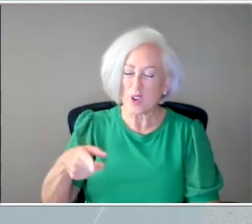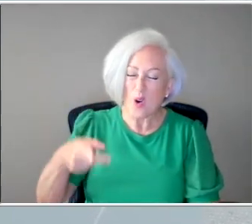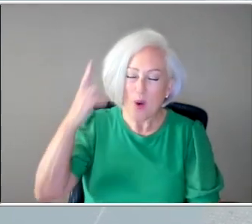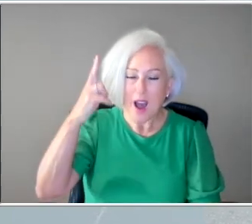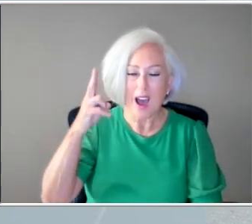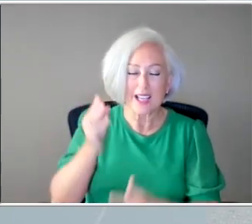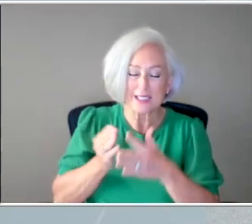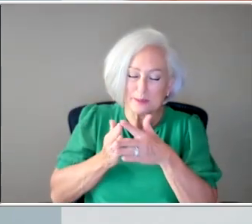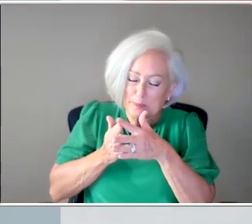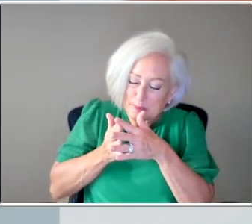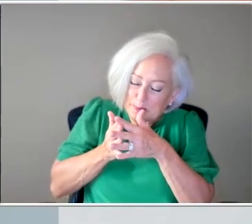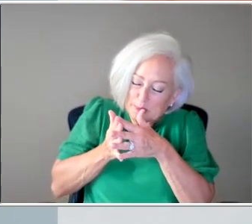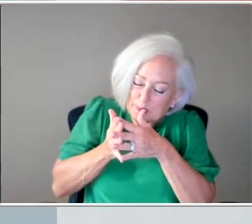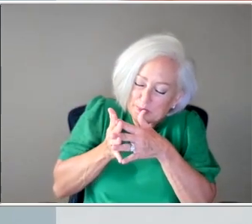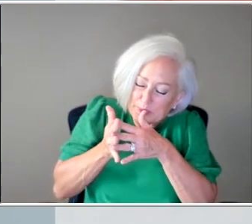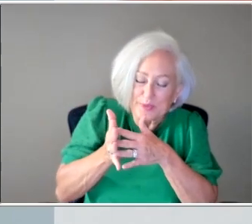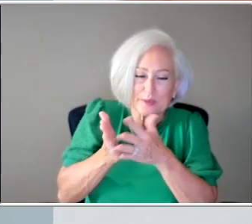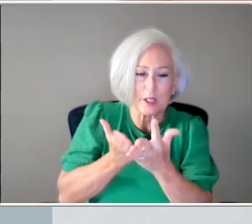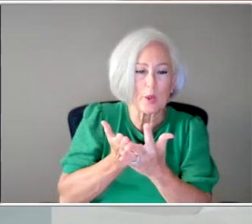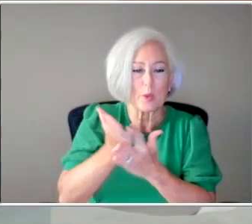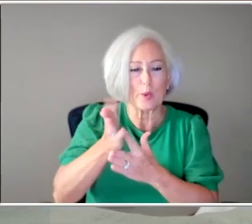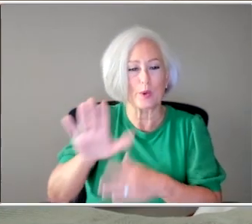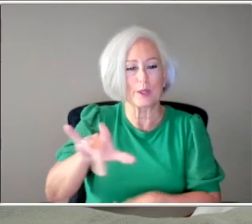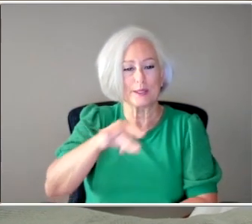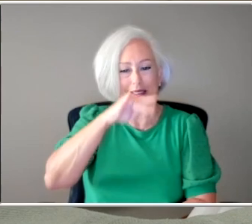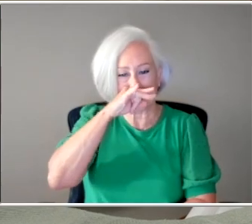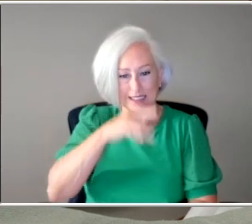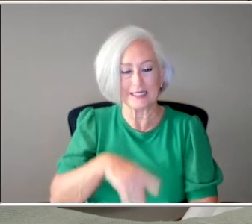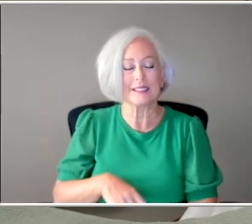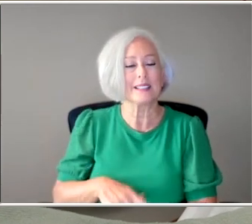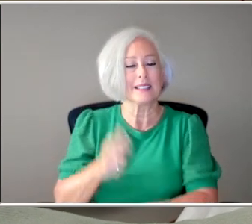at risk of a heart attack.